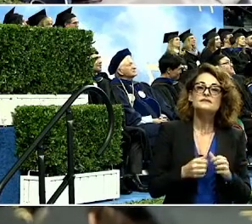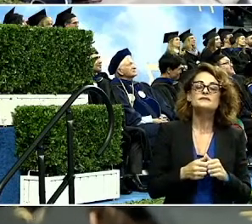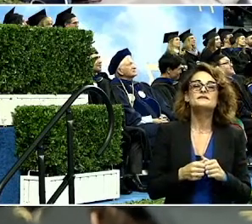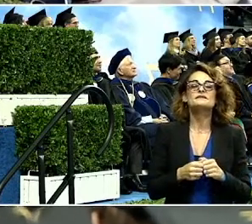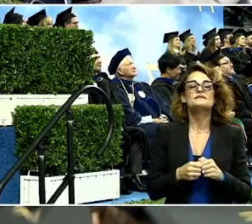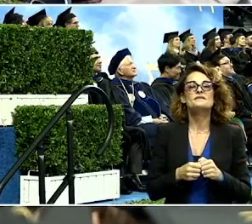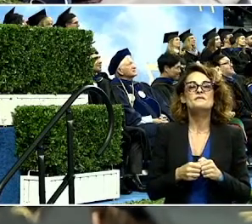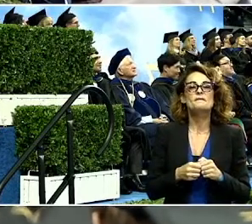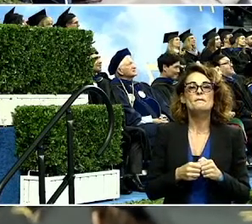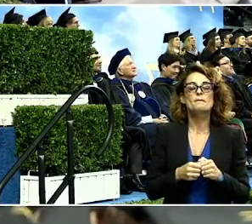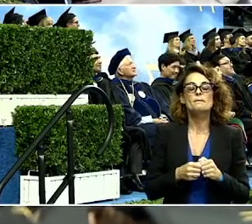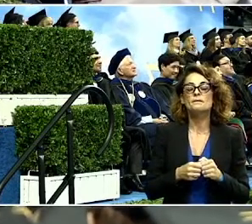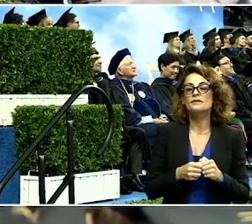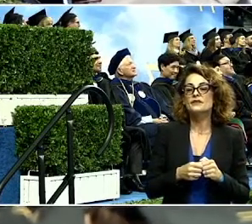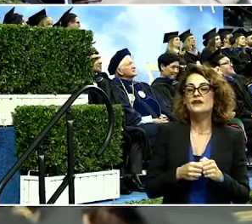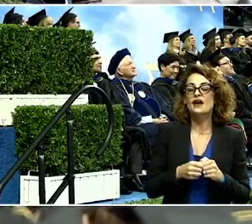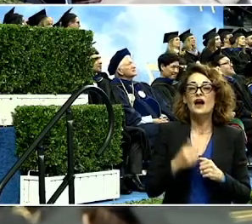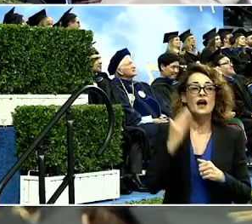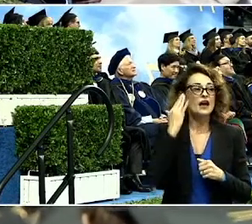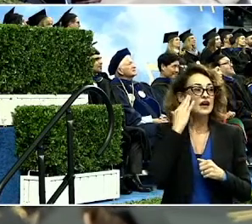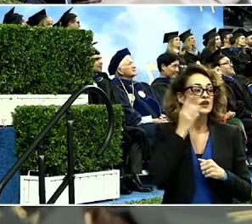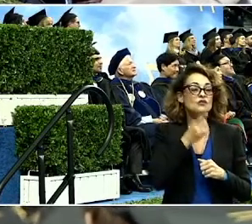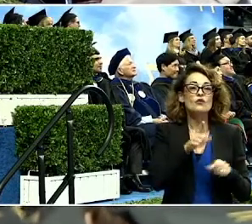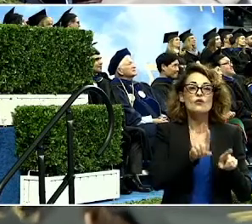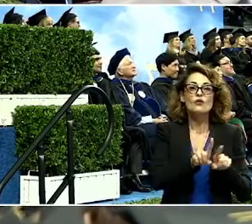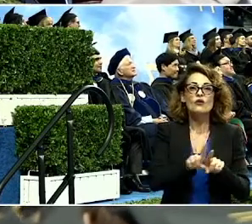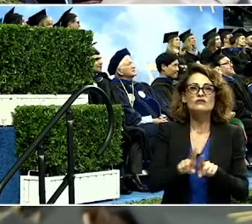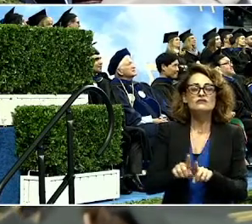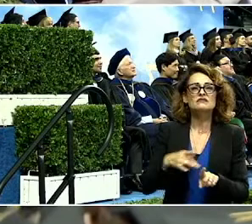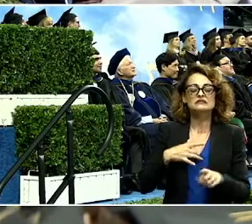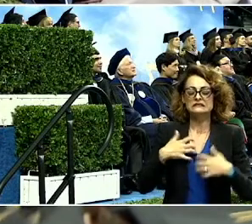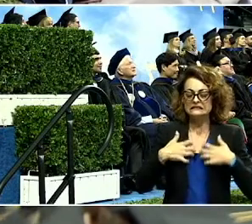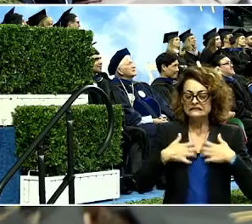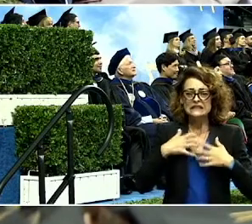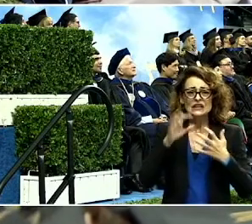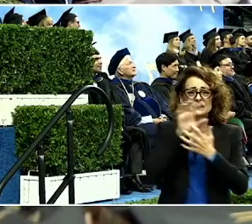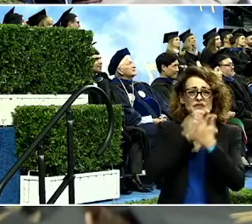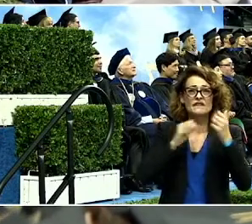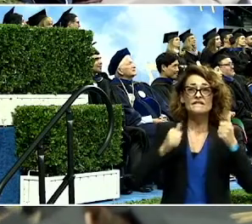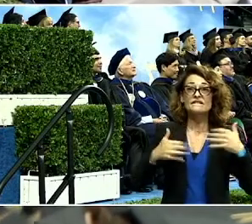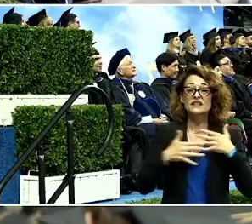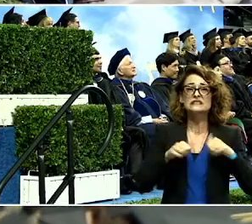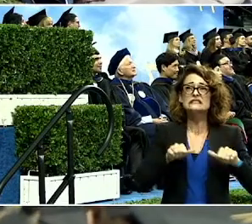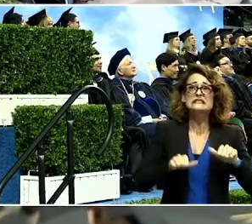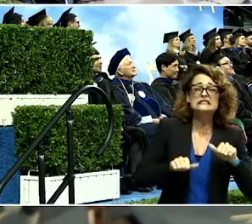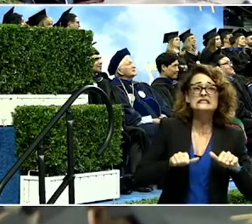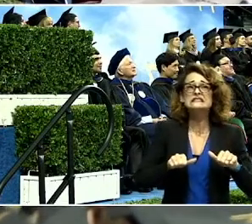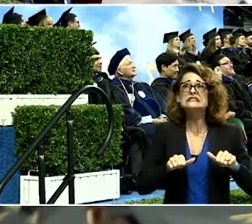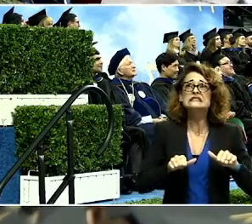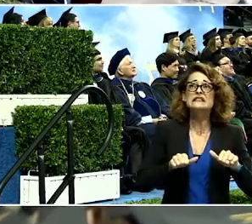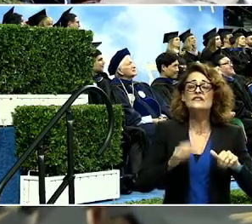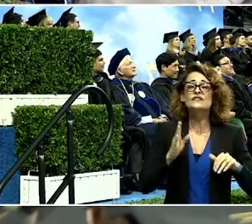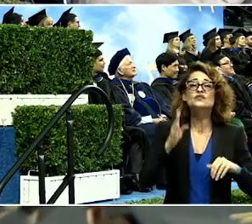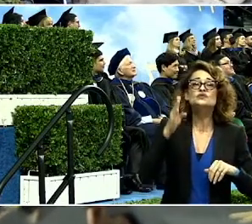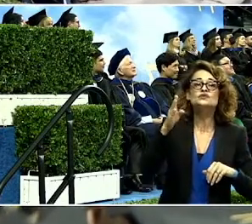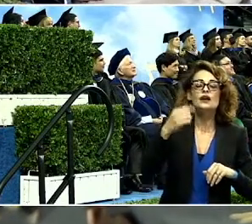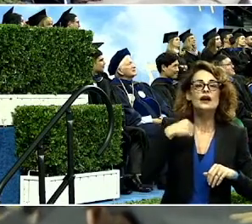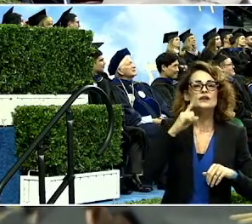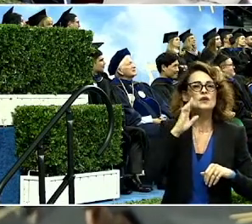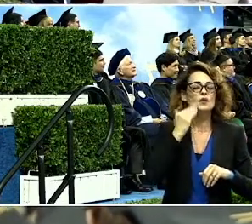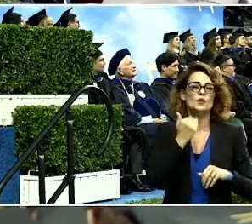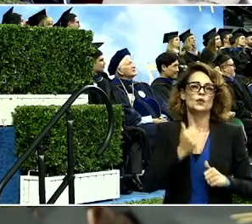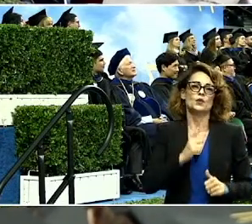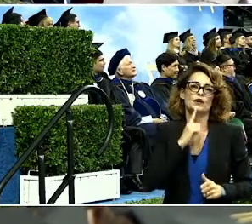graduation, but I know that there's also plenty of confusion, fear, and uncertainty. I know the real world can be